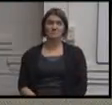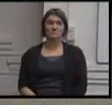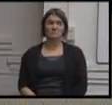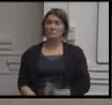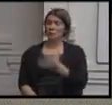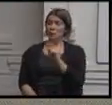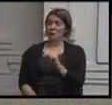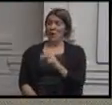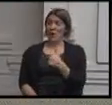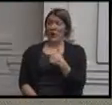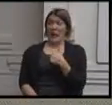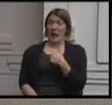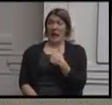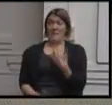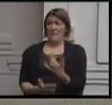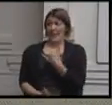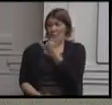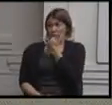And correct me if I'm wrong,